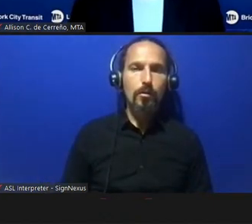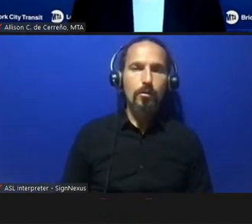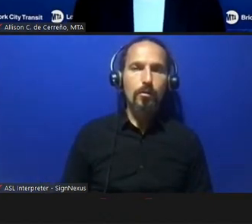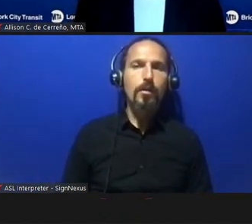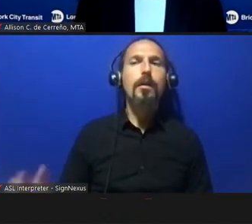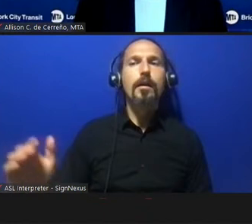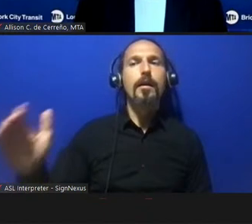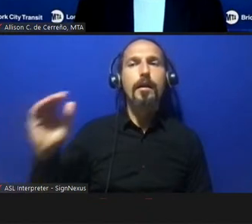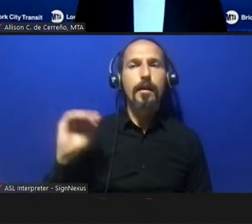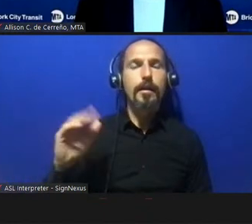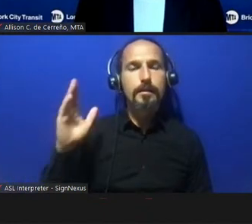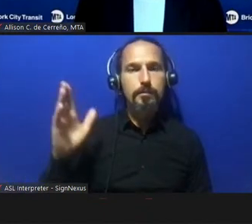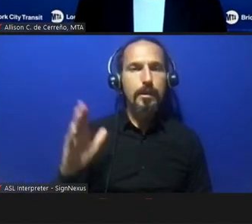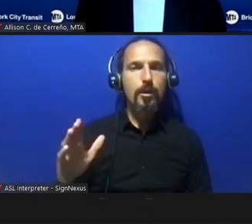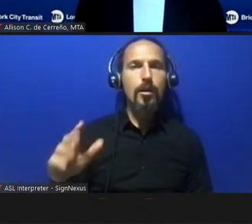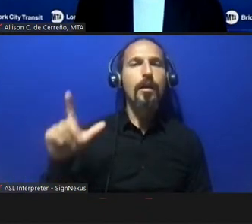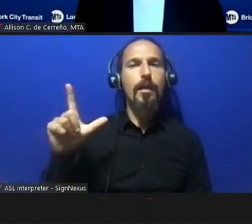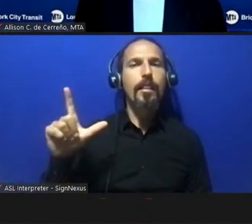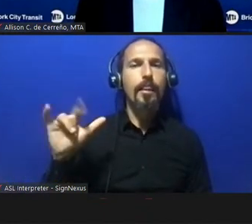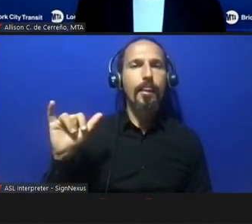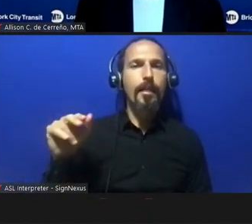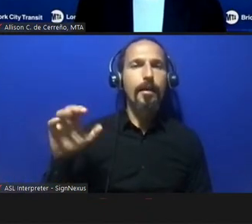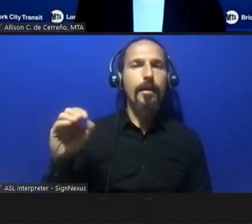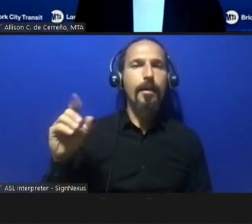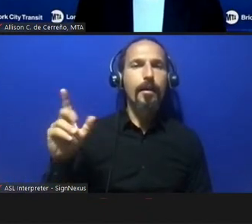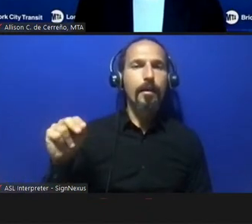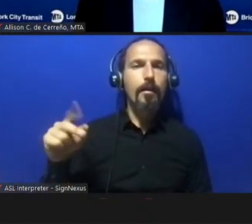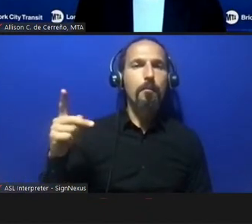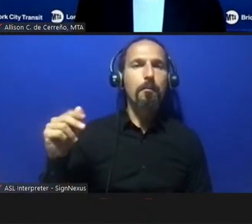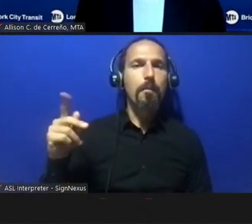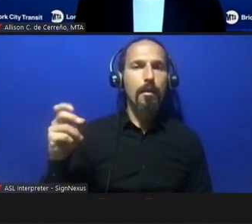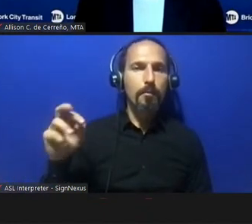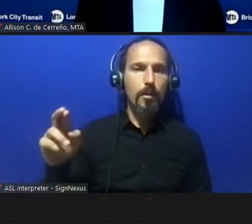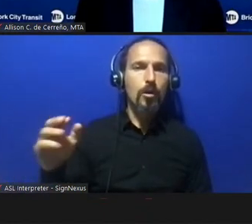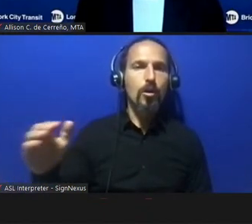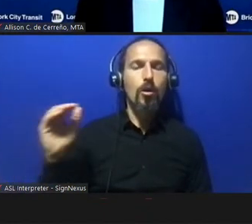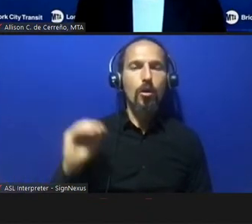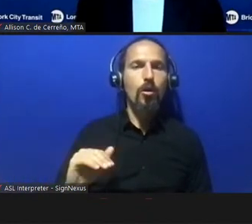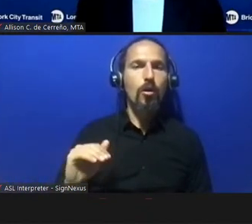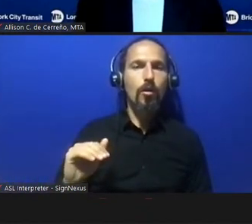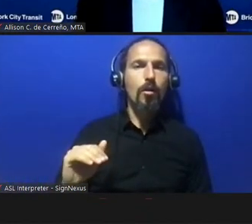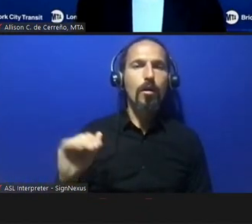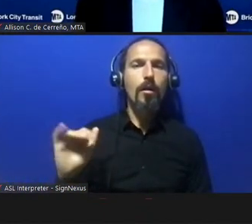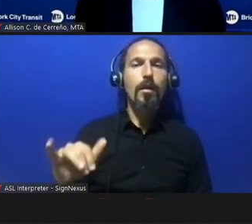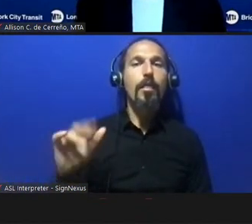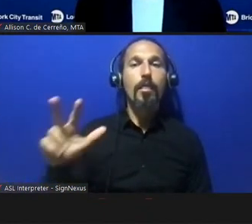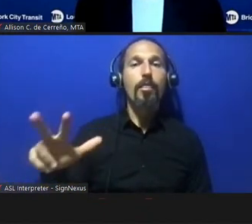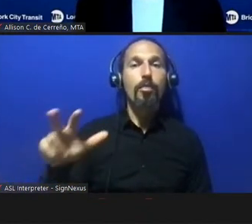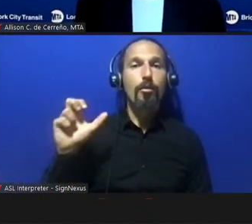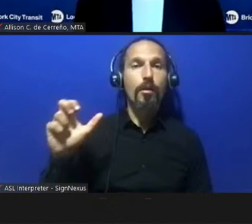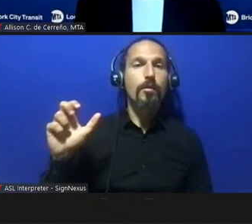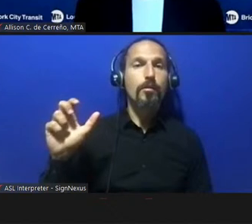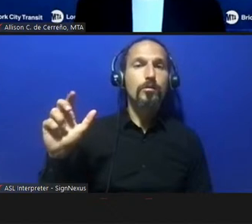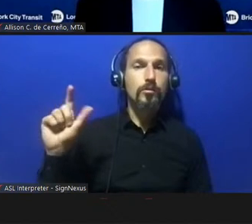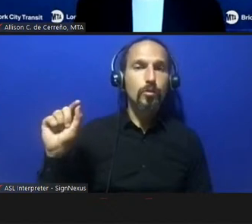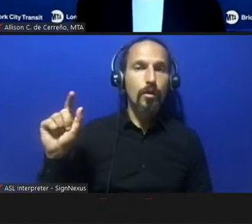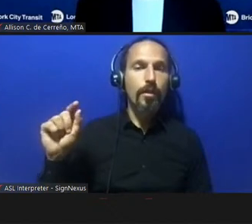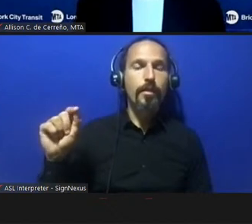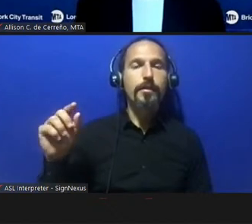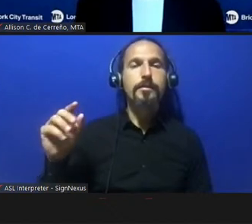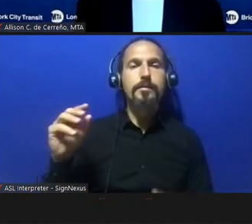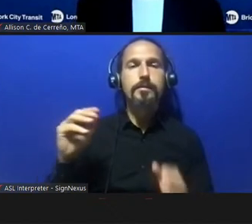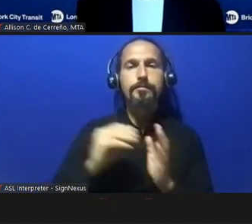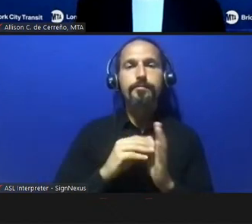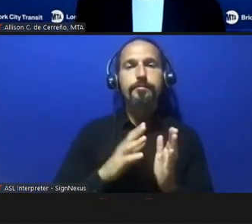our next speaker is lincoln palmer followed by our 320th speaker on the